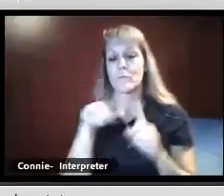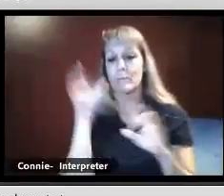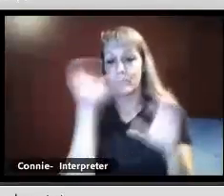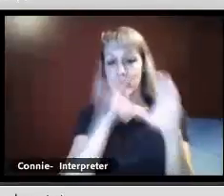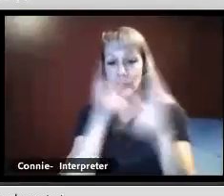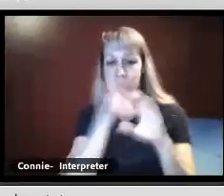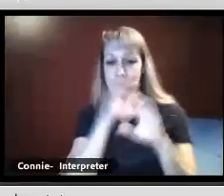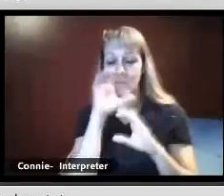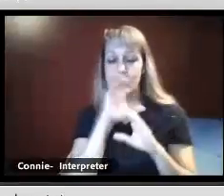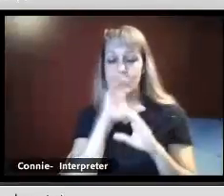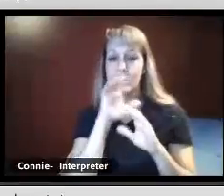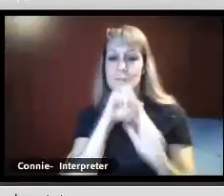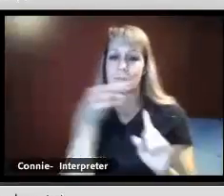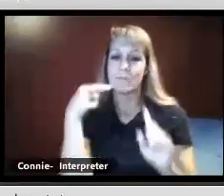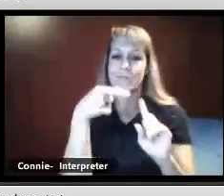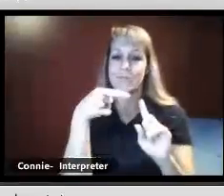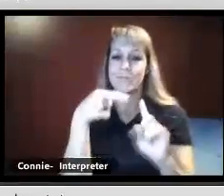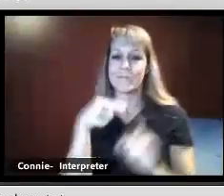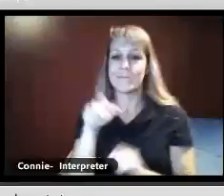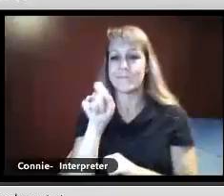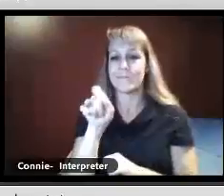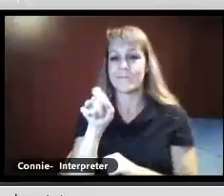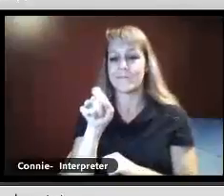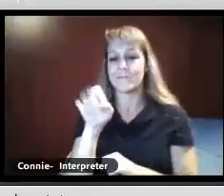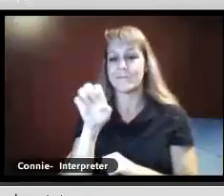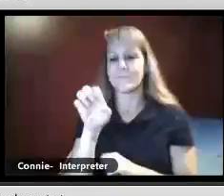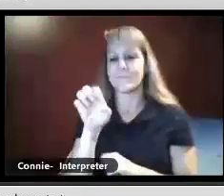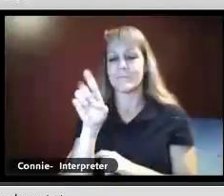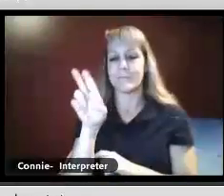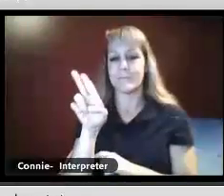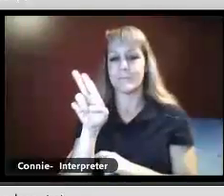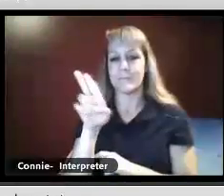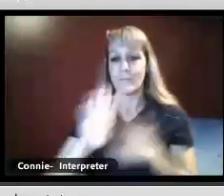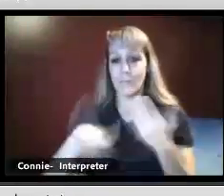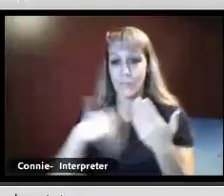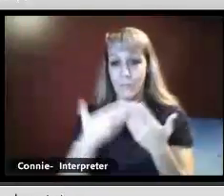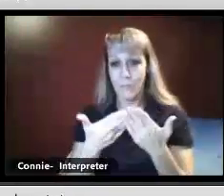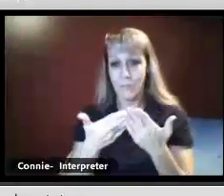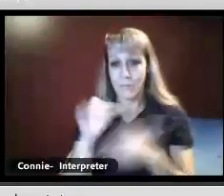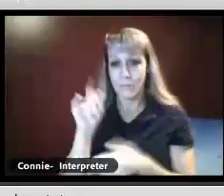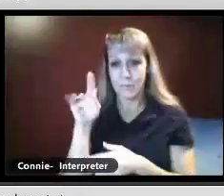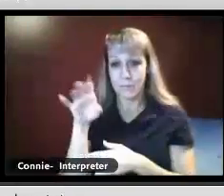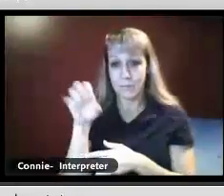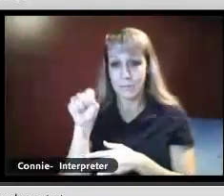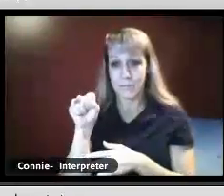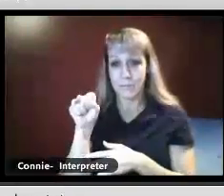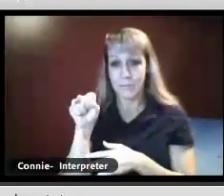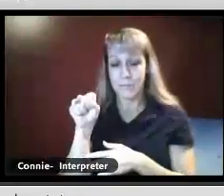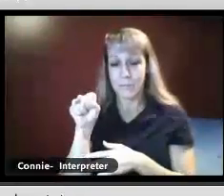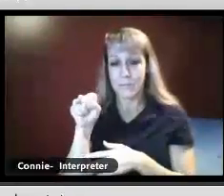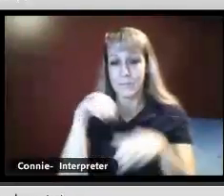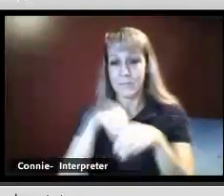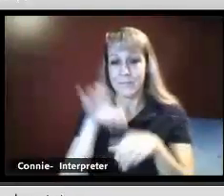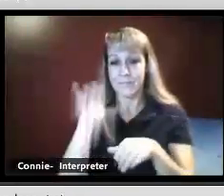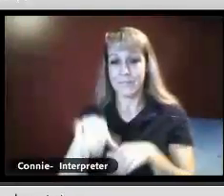having specified .edu, is that every site that emerges in that